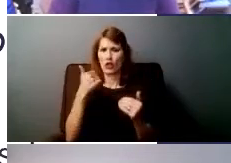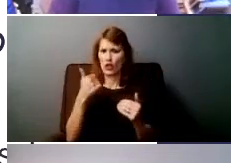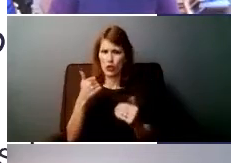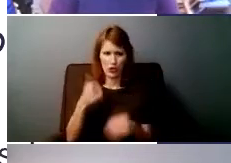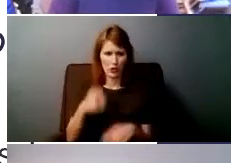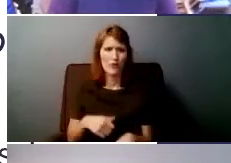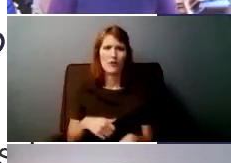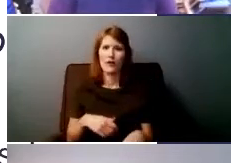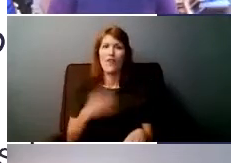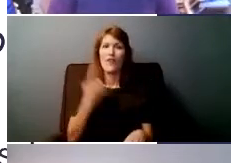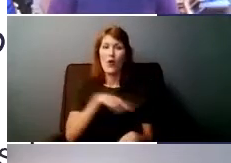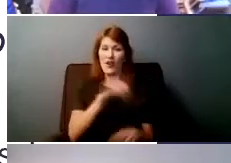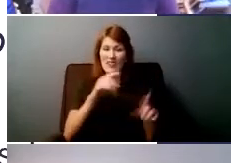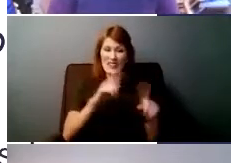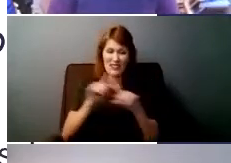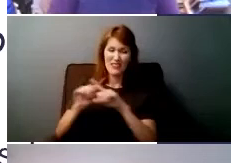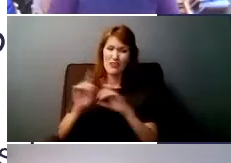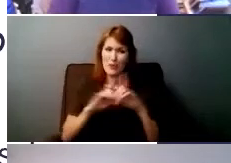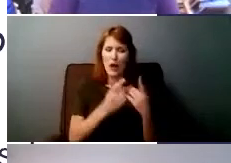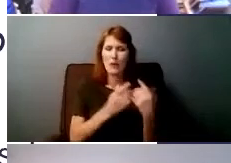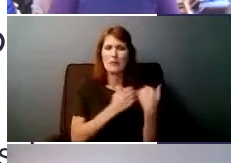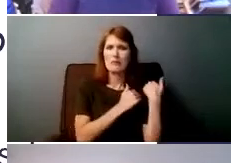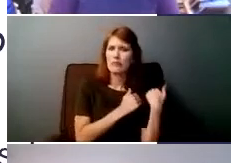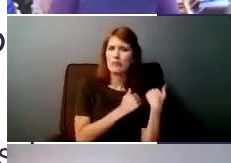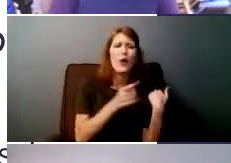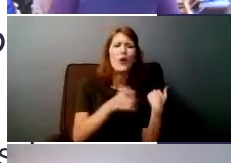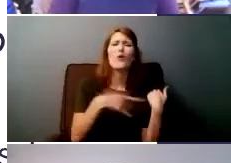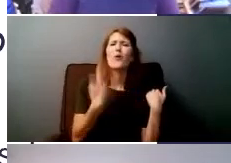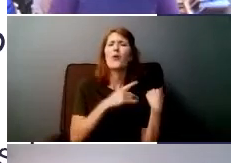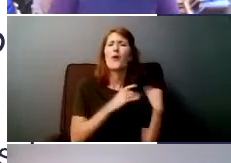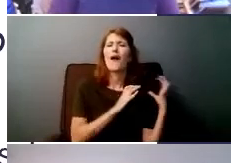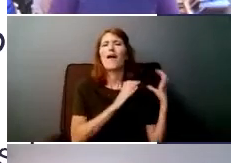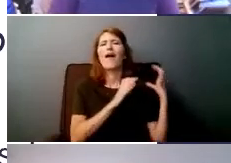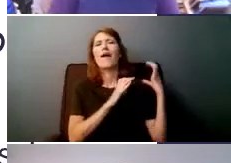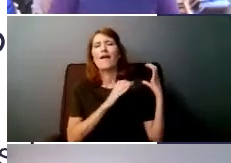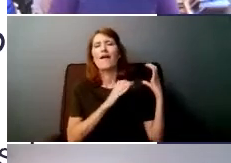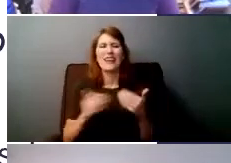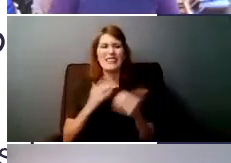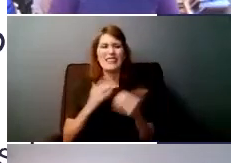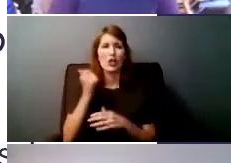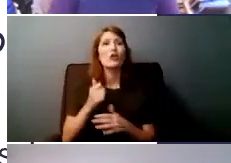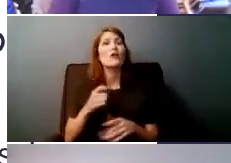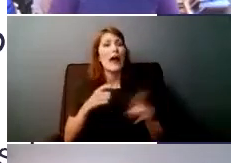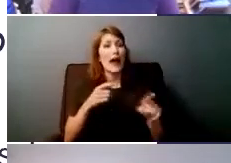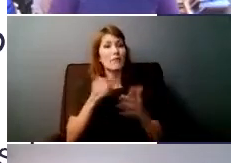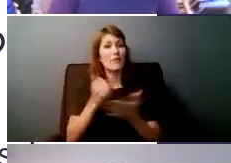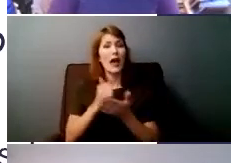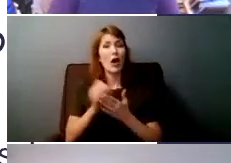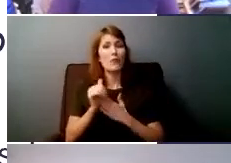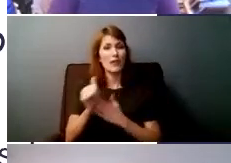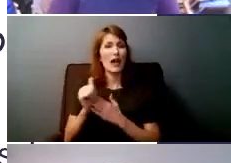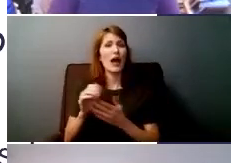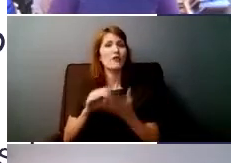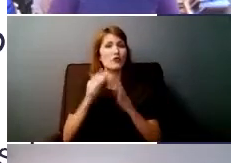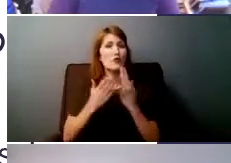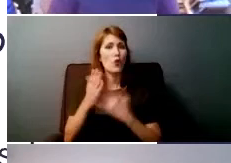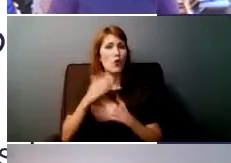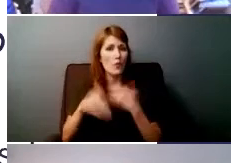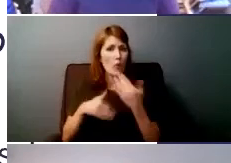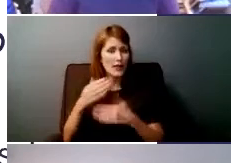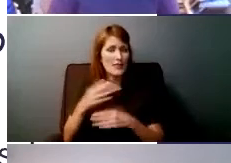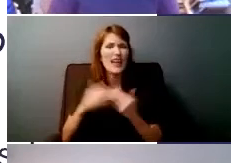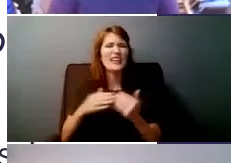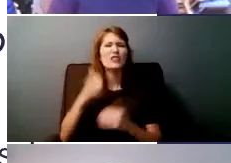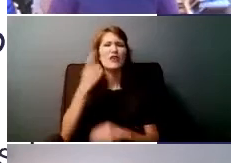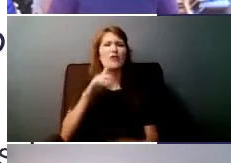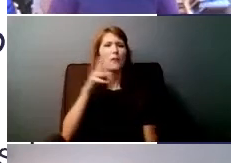departments. It makes it easier to guide the students through the process, and it makes it easier for parents to